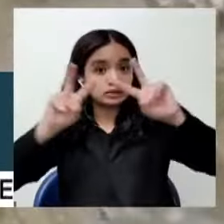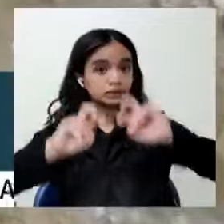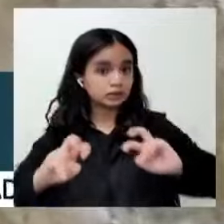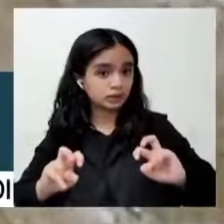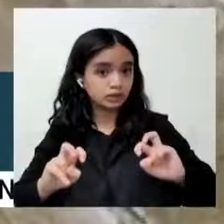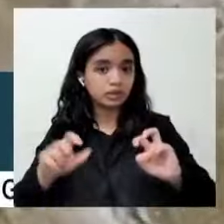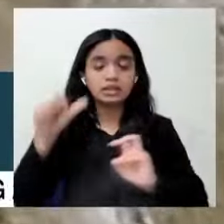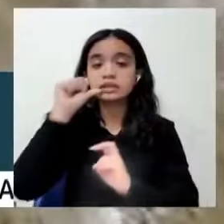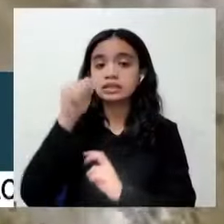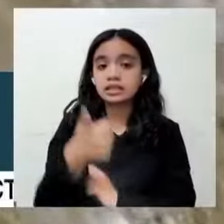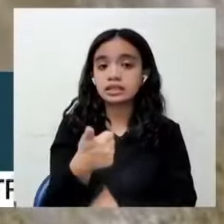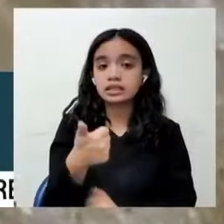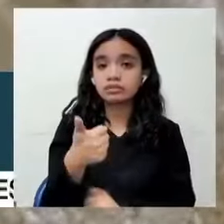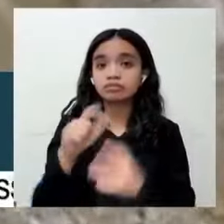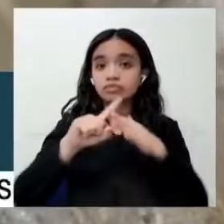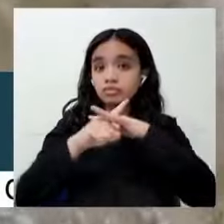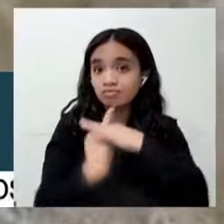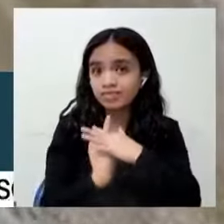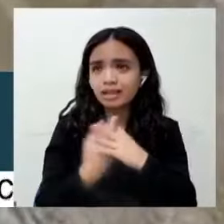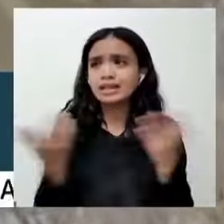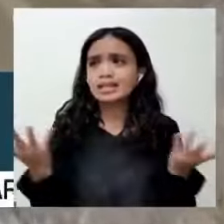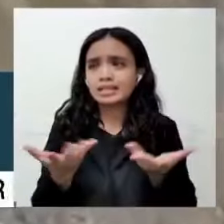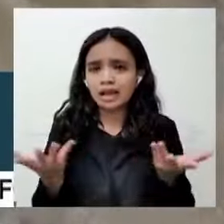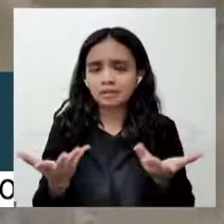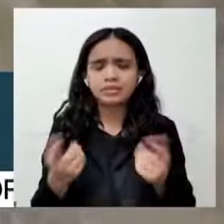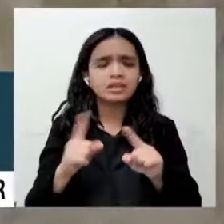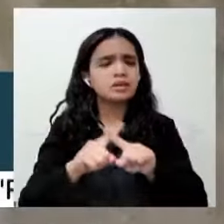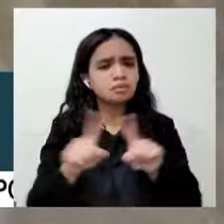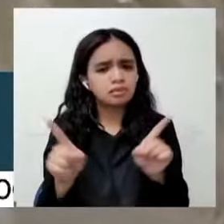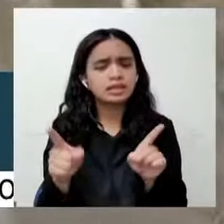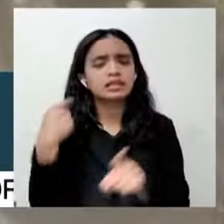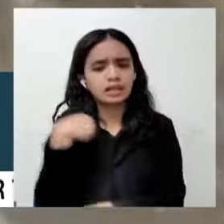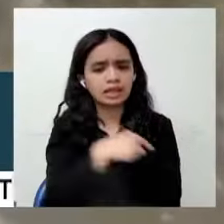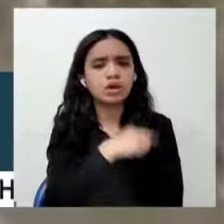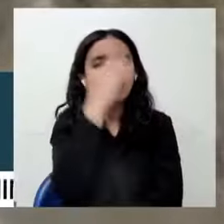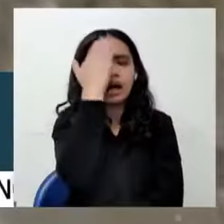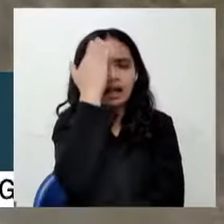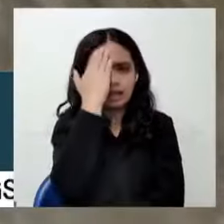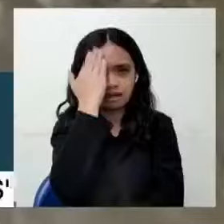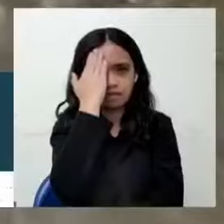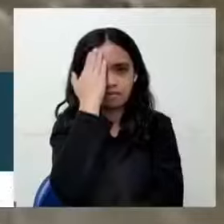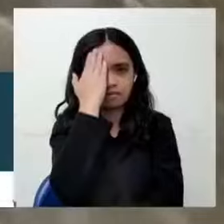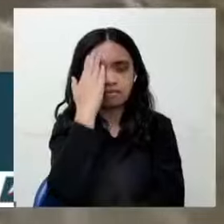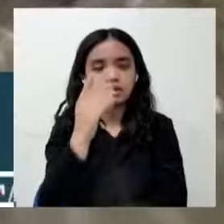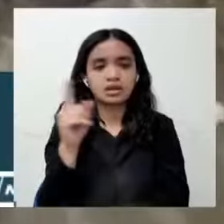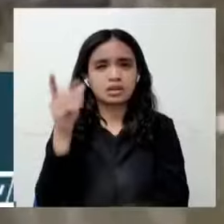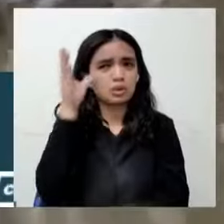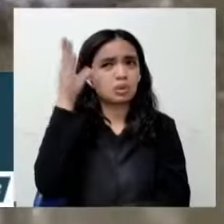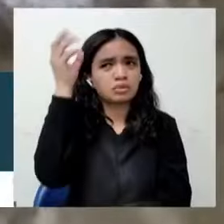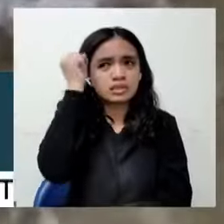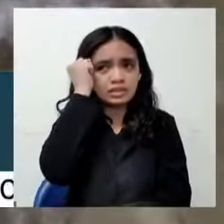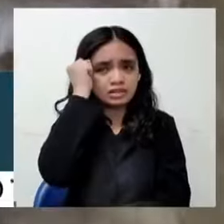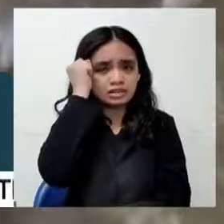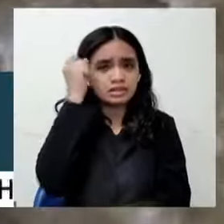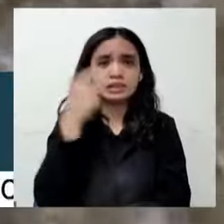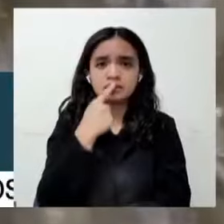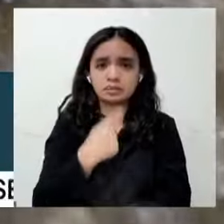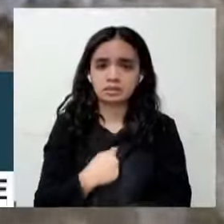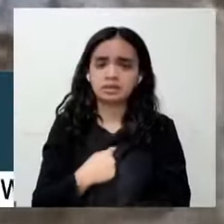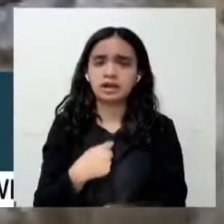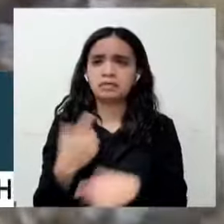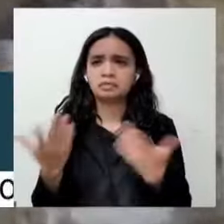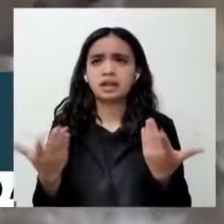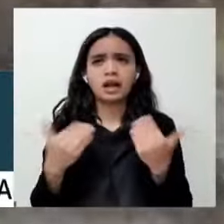tomorrow. Saan? Pero we already know at this point, Ms. Carmina, common sense will tell us na there was an